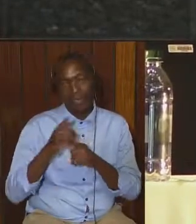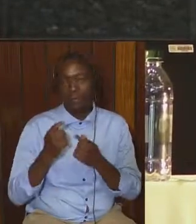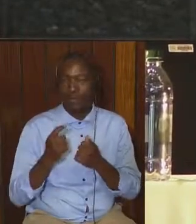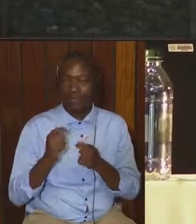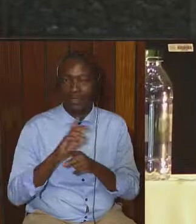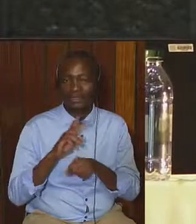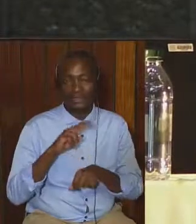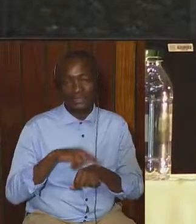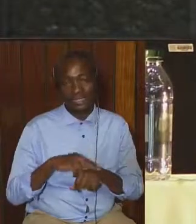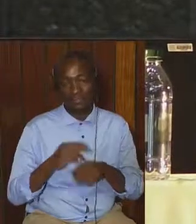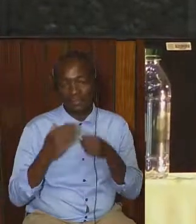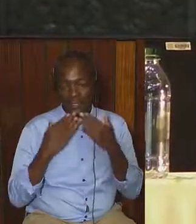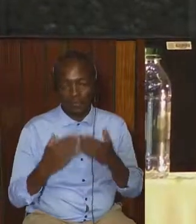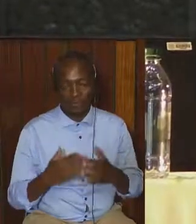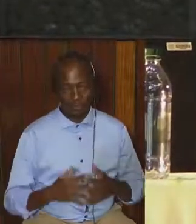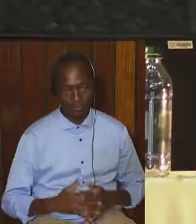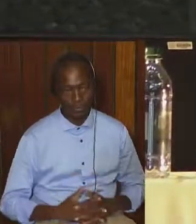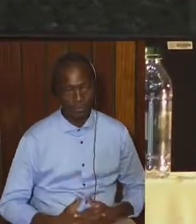time. Thank you.